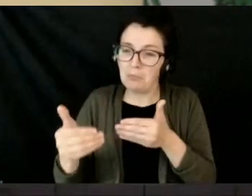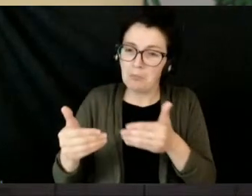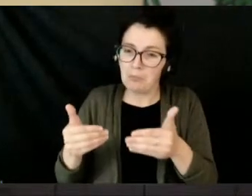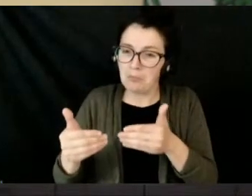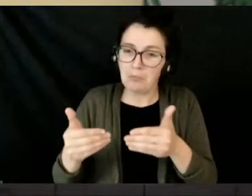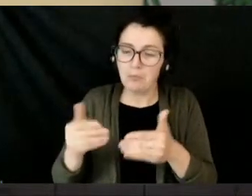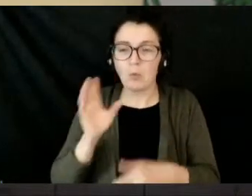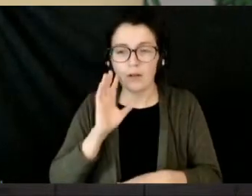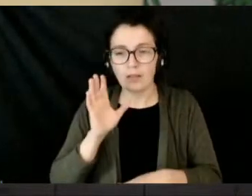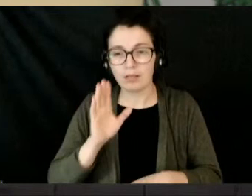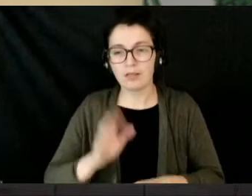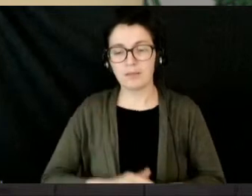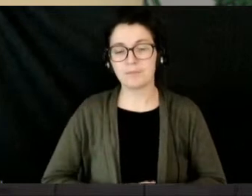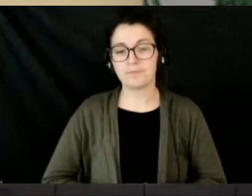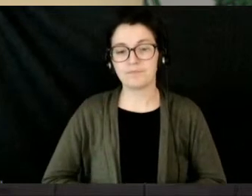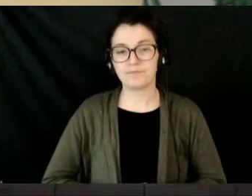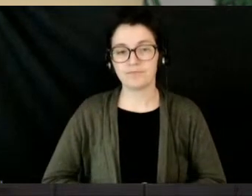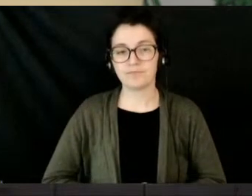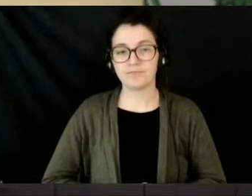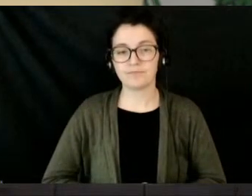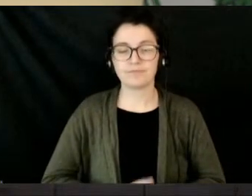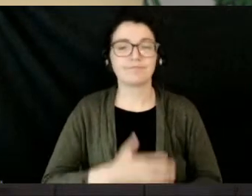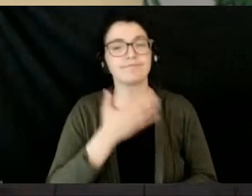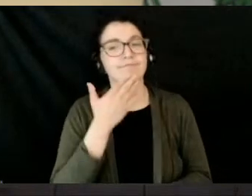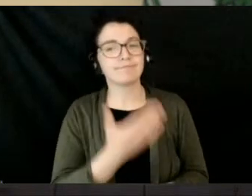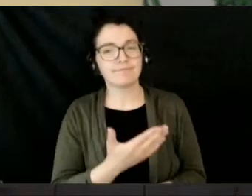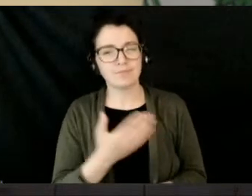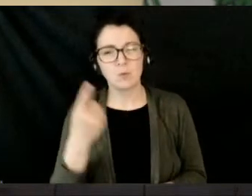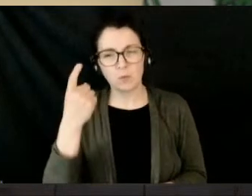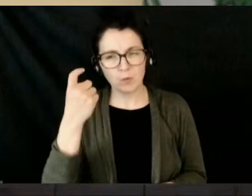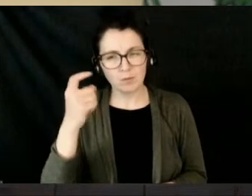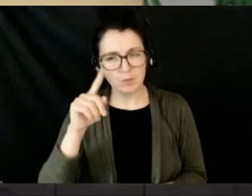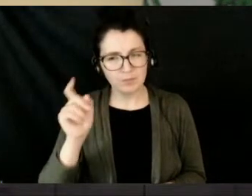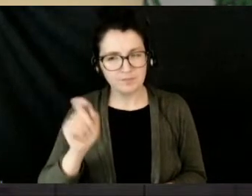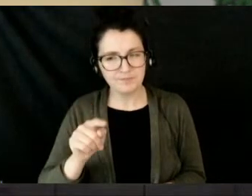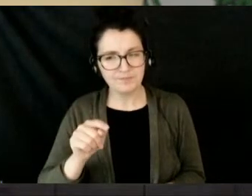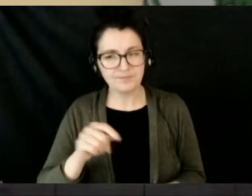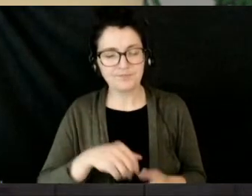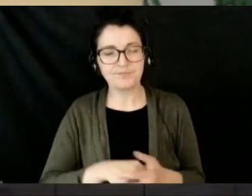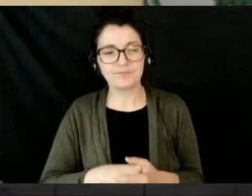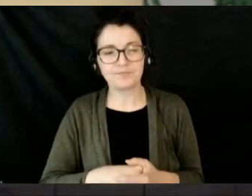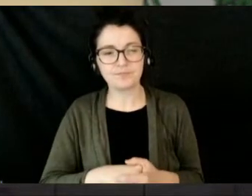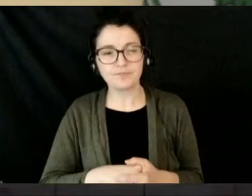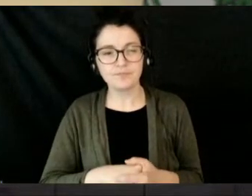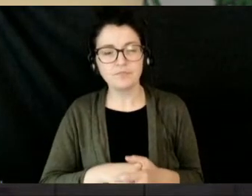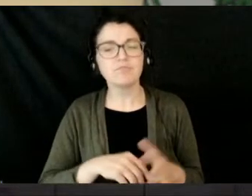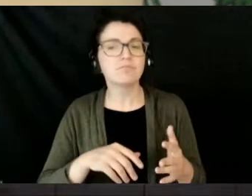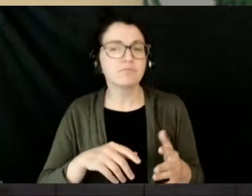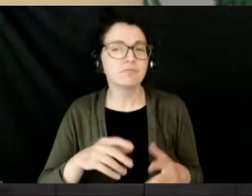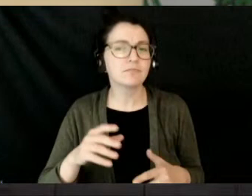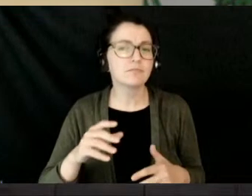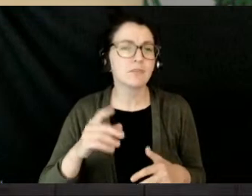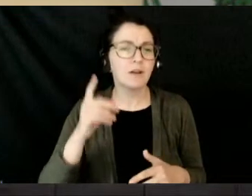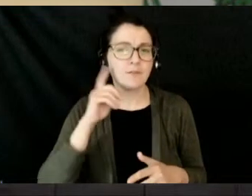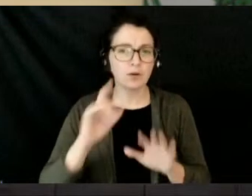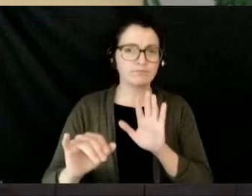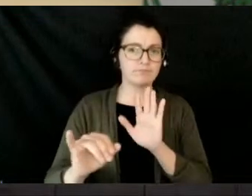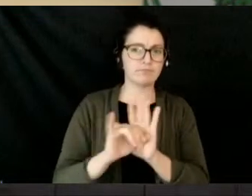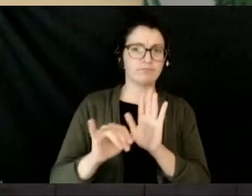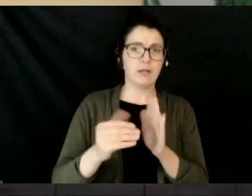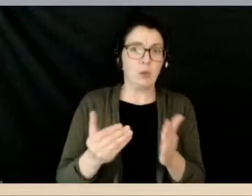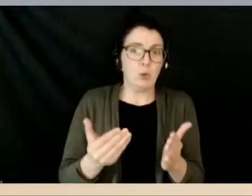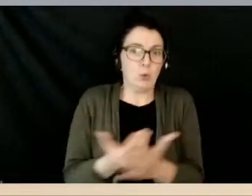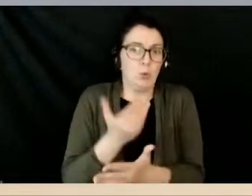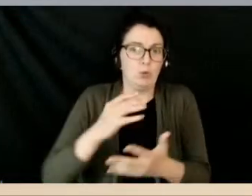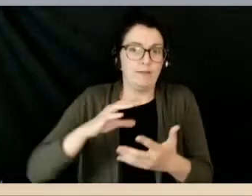That's great. I just have another question about how the detection of new or more dangerous variants of COVID-19 would affect these